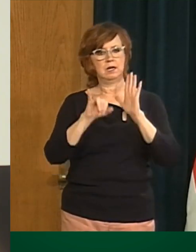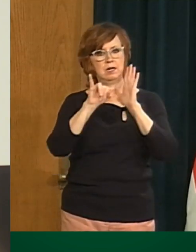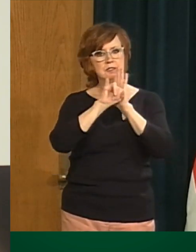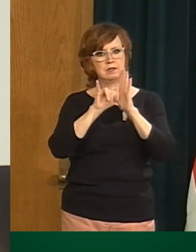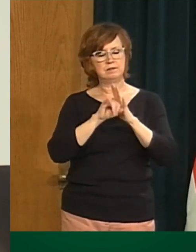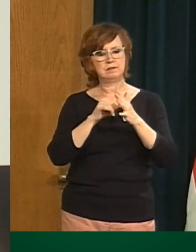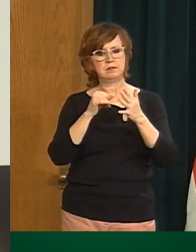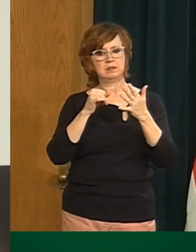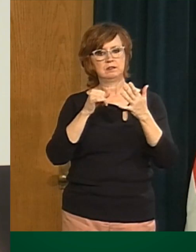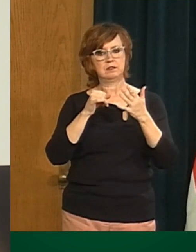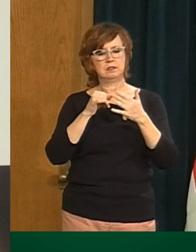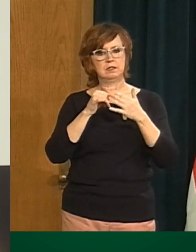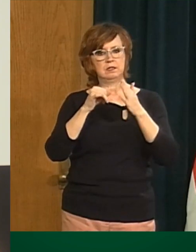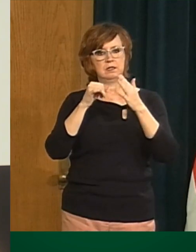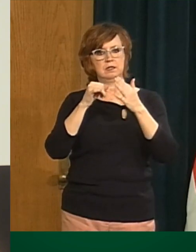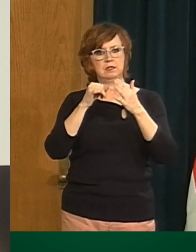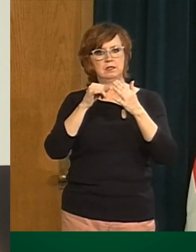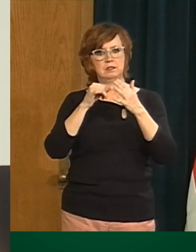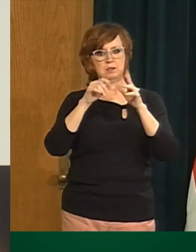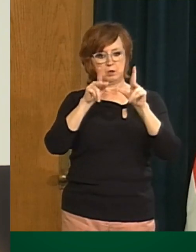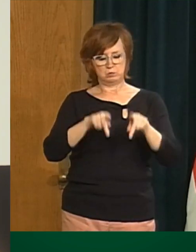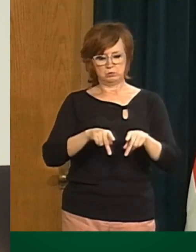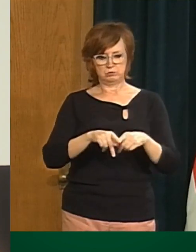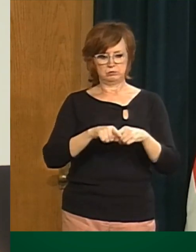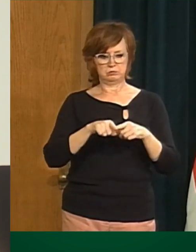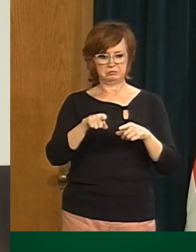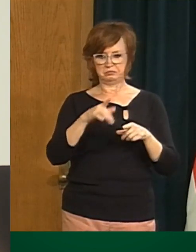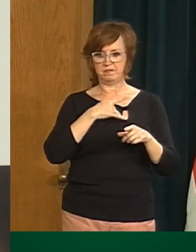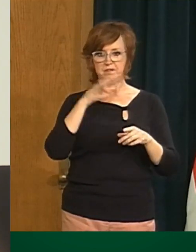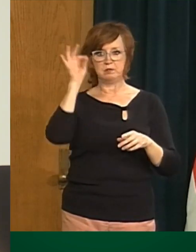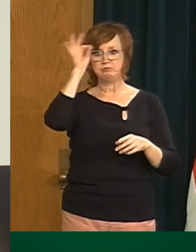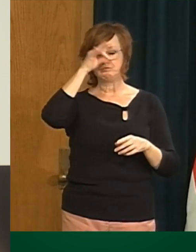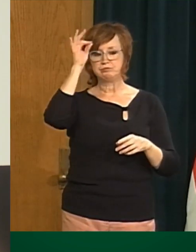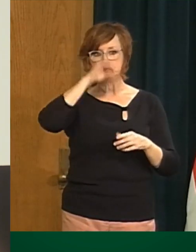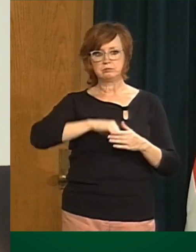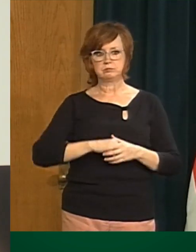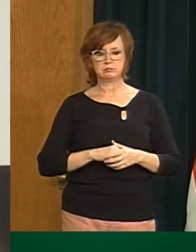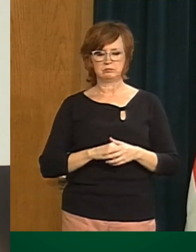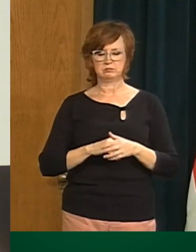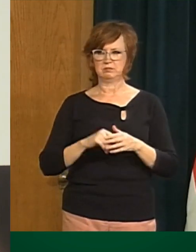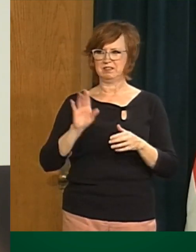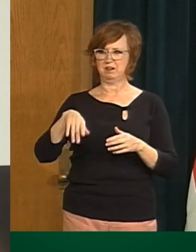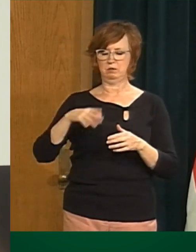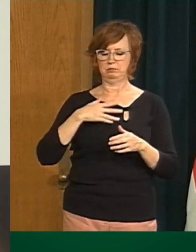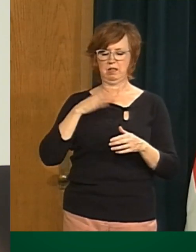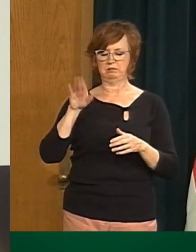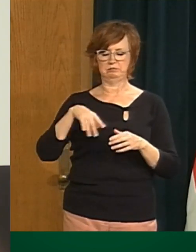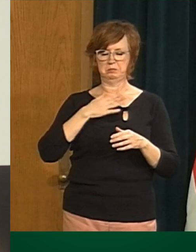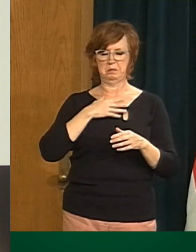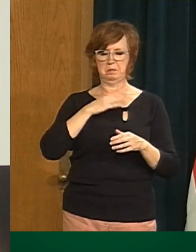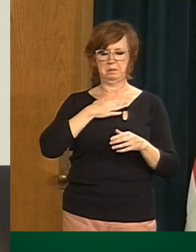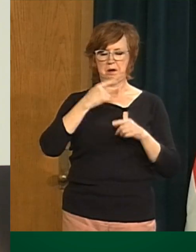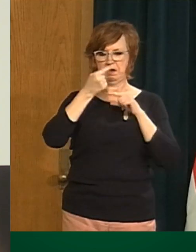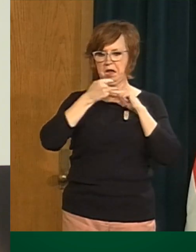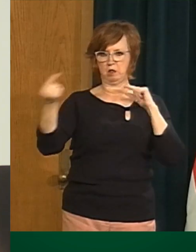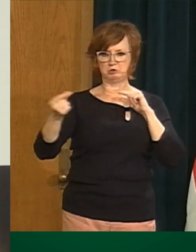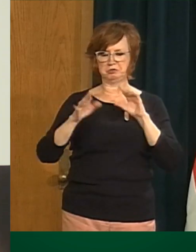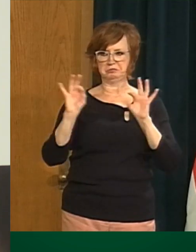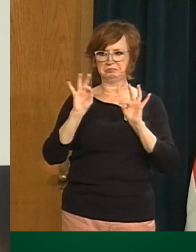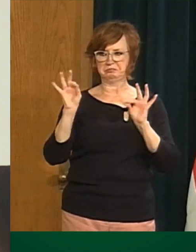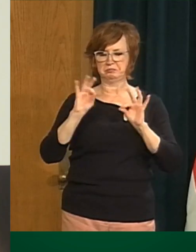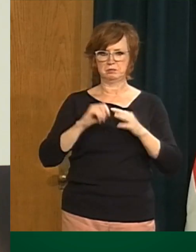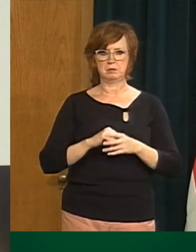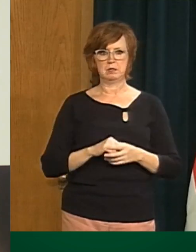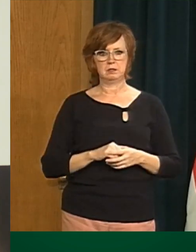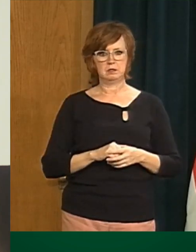identify COVID-19 in a person who may not otherwise be aware of that. They may be dismissing it to an allergy, but it'll help to inform the